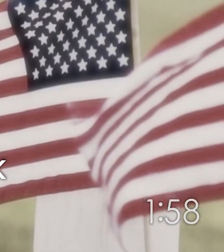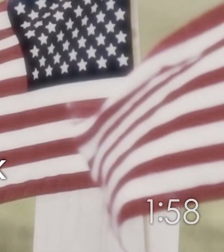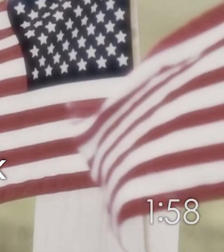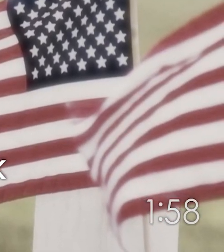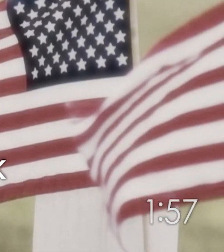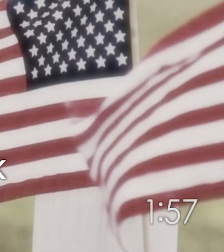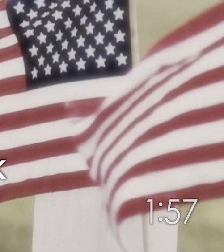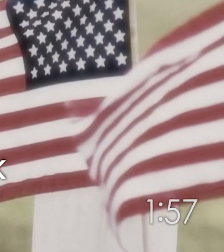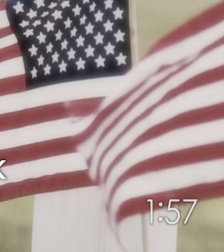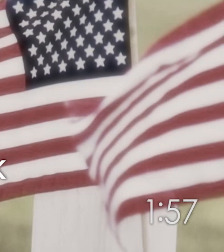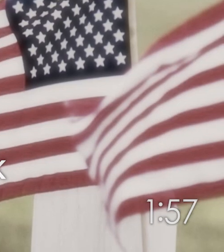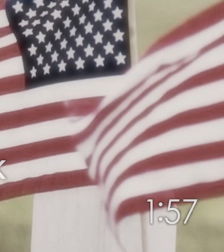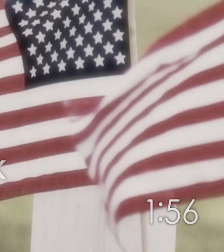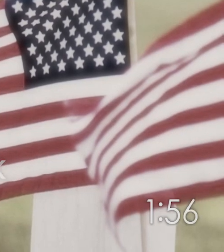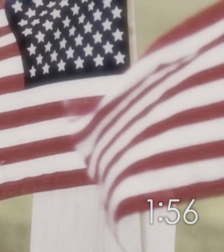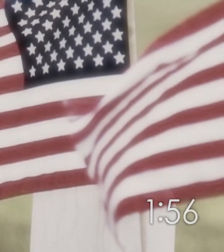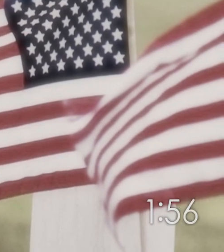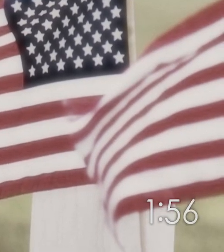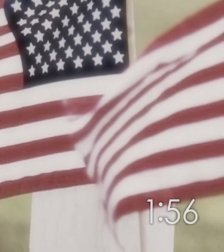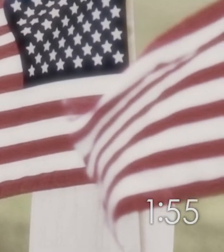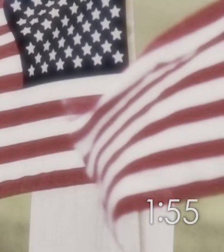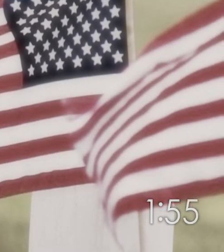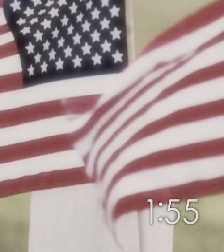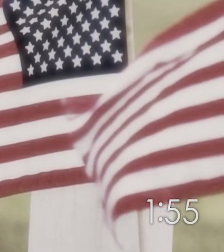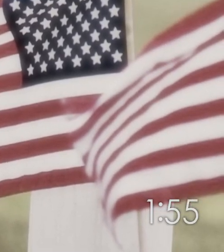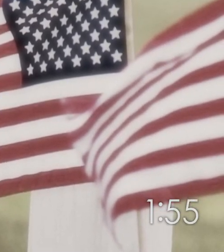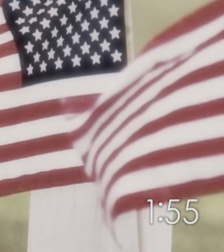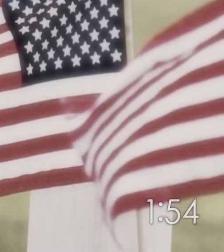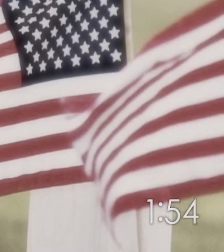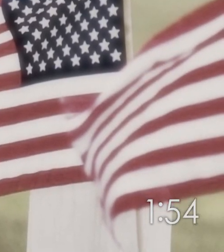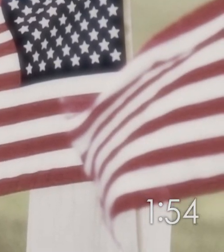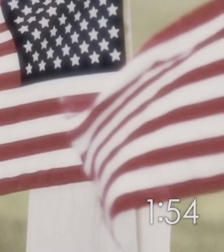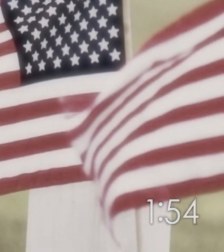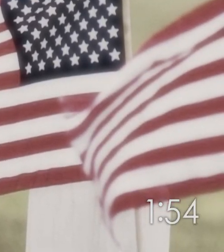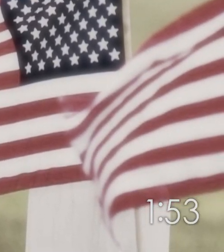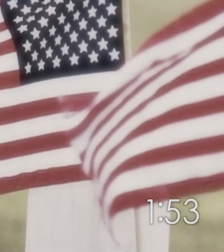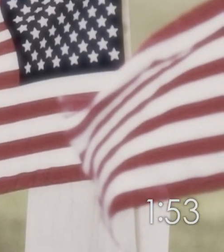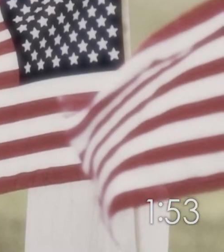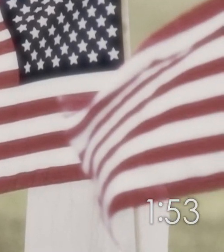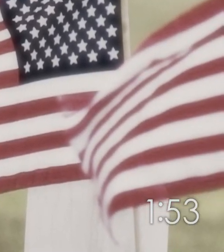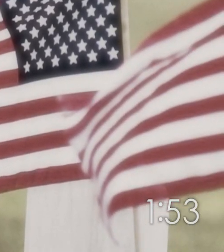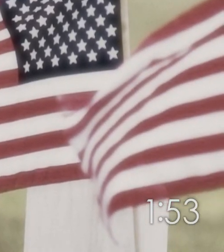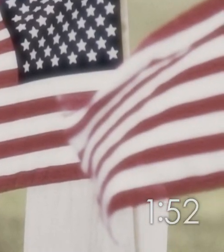Lord. We live to worship you, God.